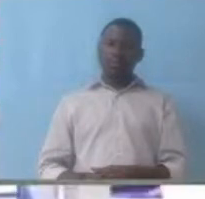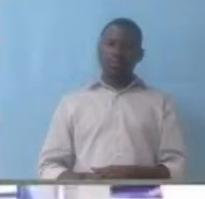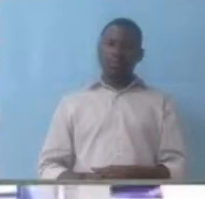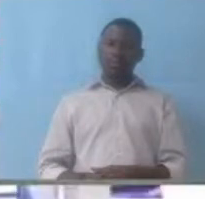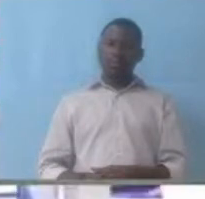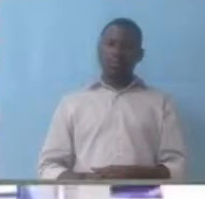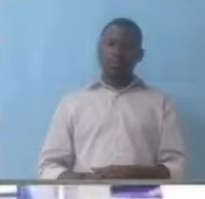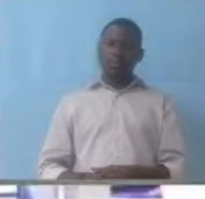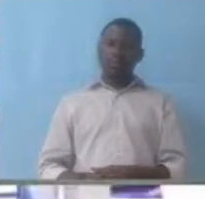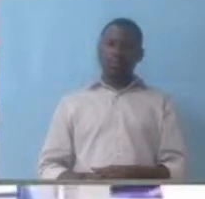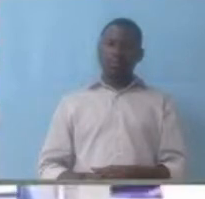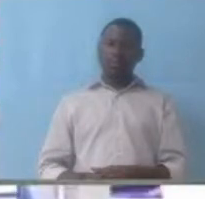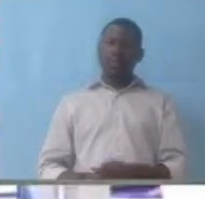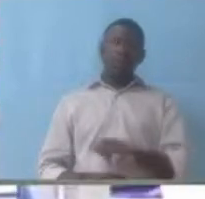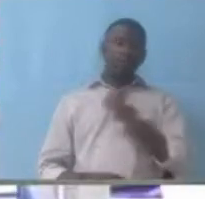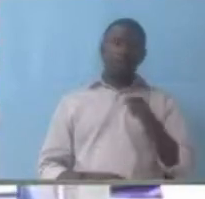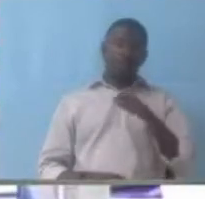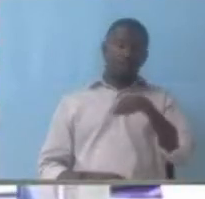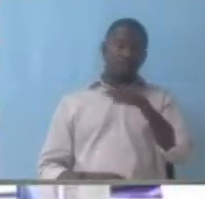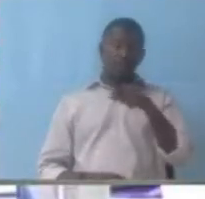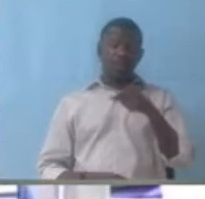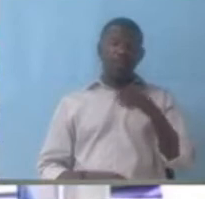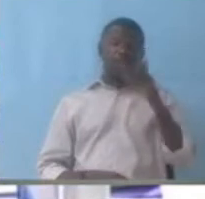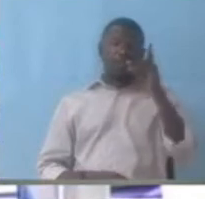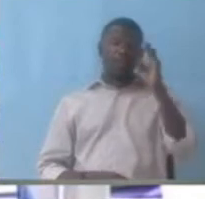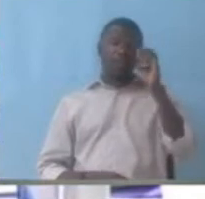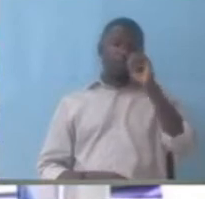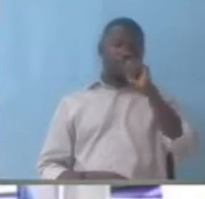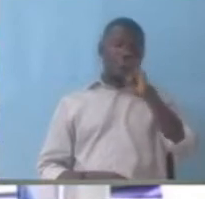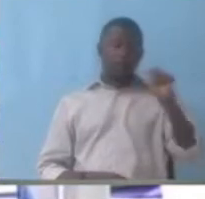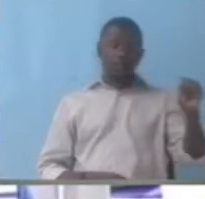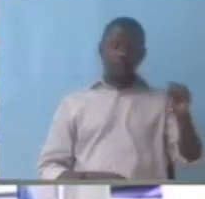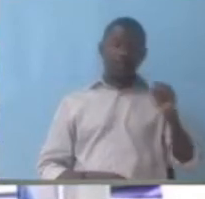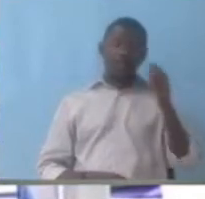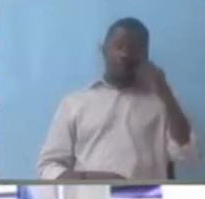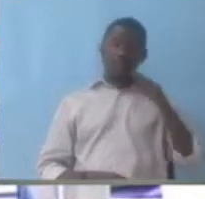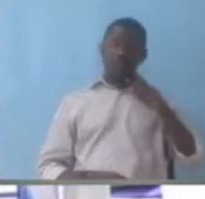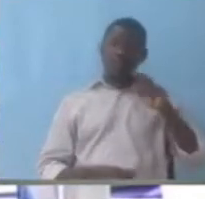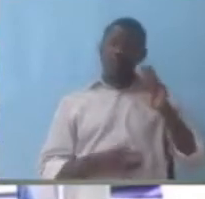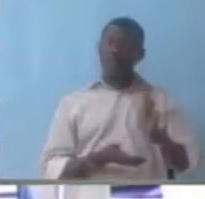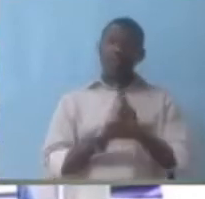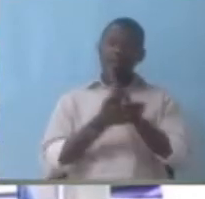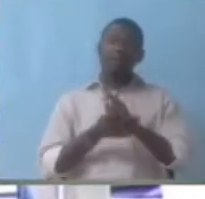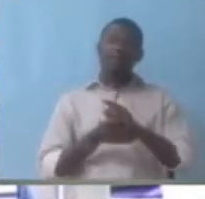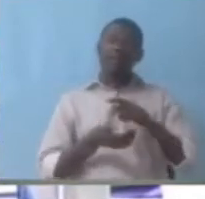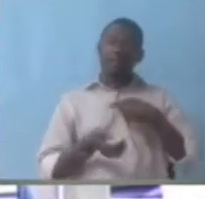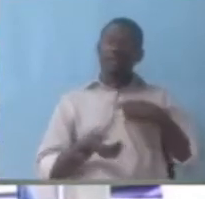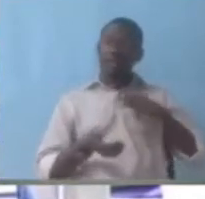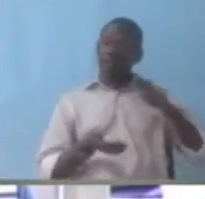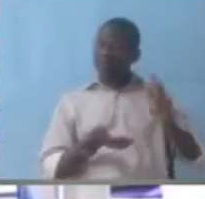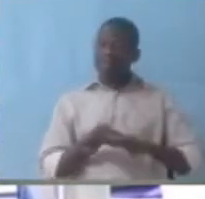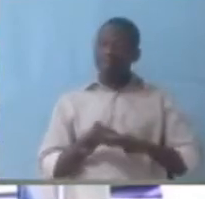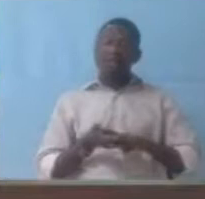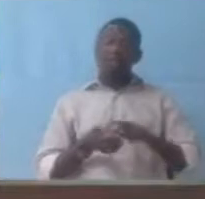symbol for now. And these decrees actually validated their own unconstitutional actions. And Dumfana, you decree Catafinet me along with